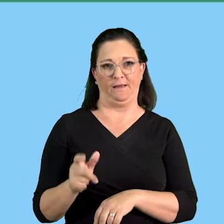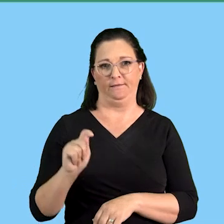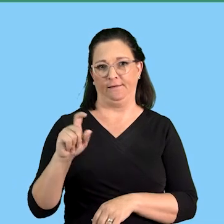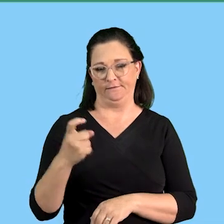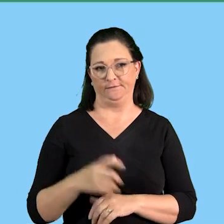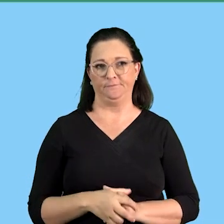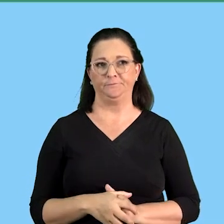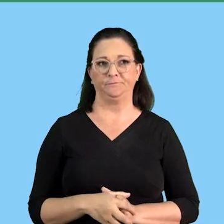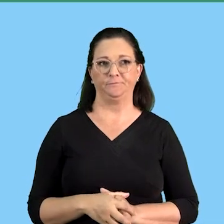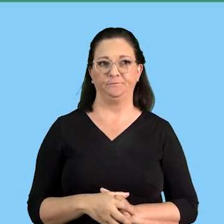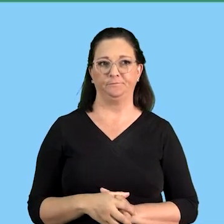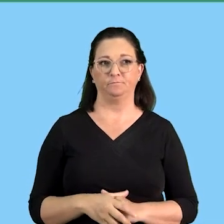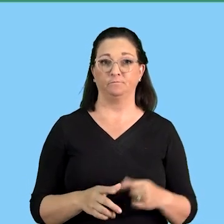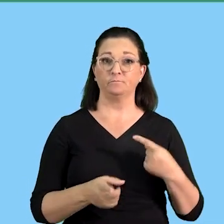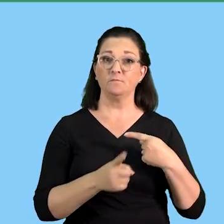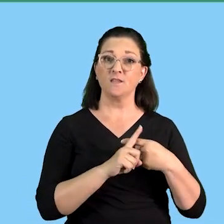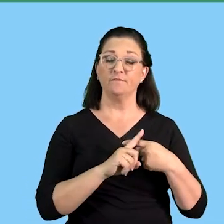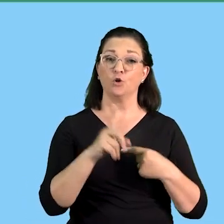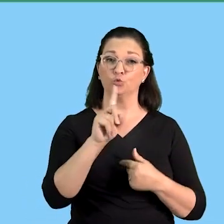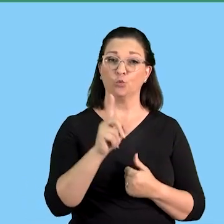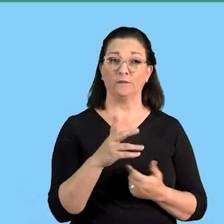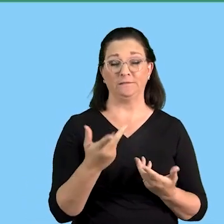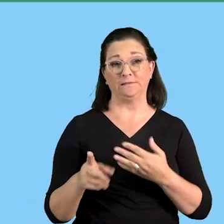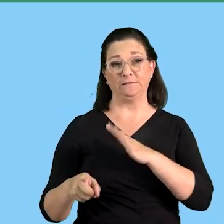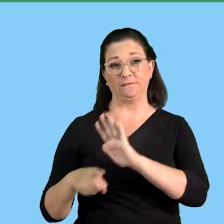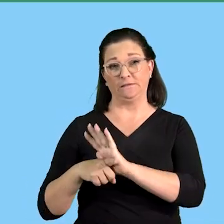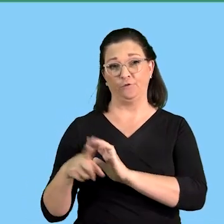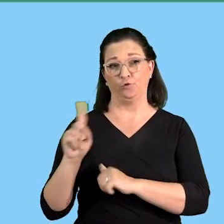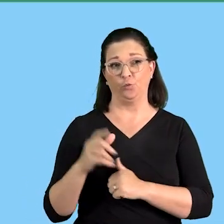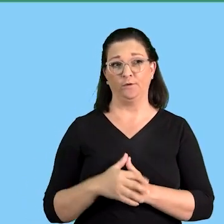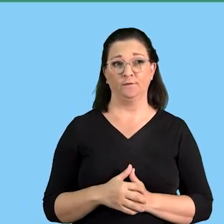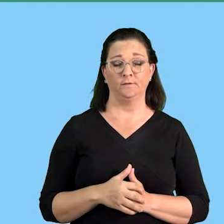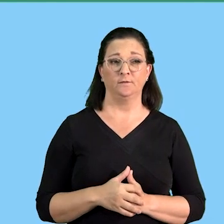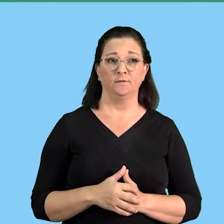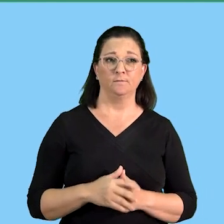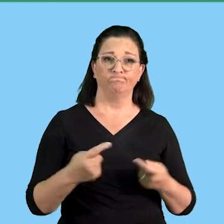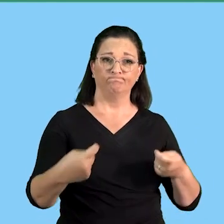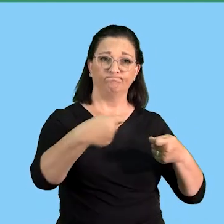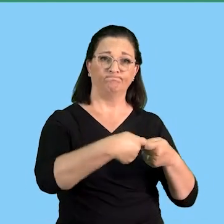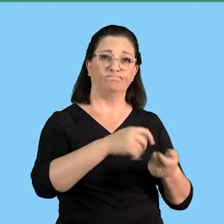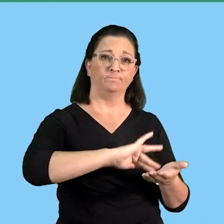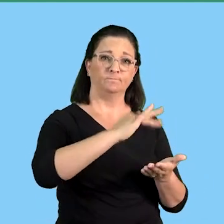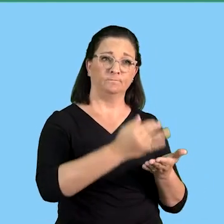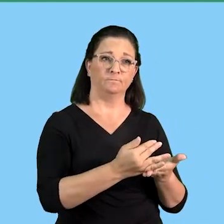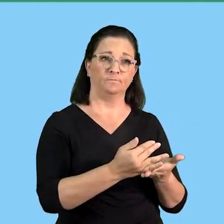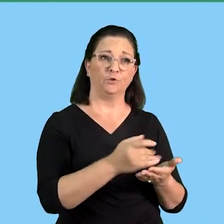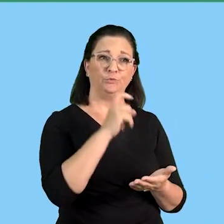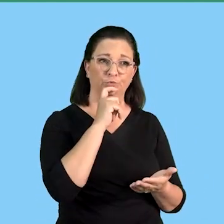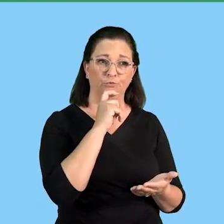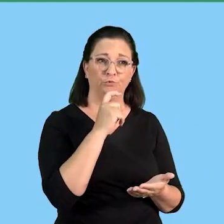statuses. Then what are the advantages and disadvantages? Surplus funds are used for the